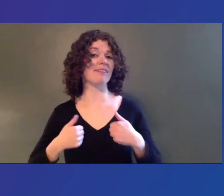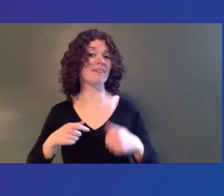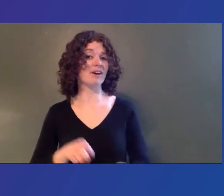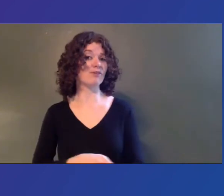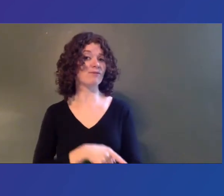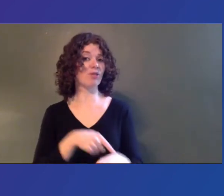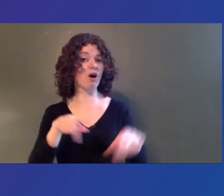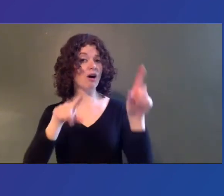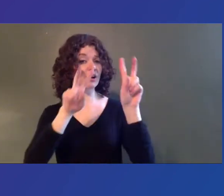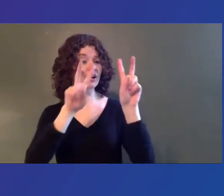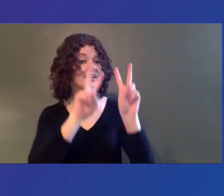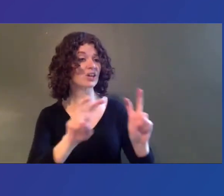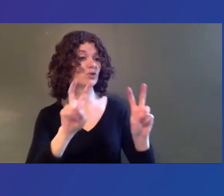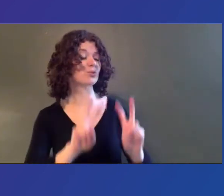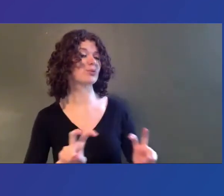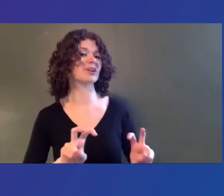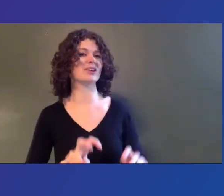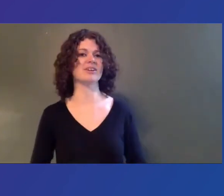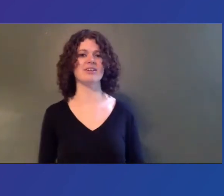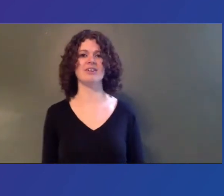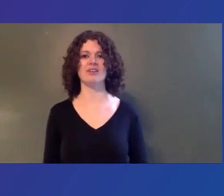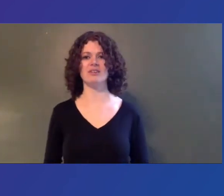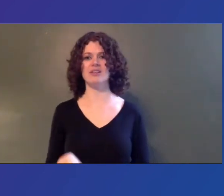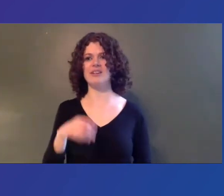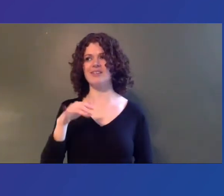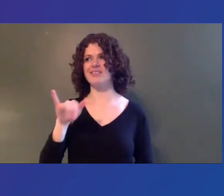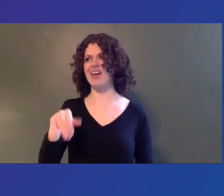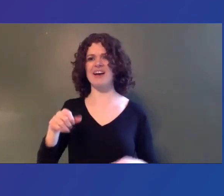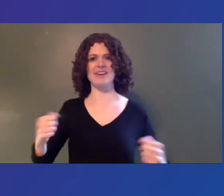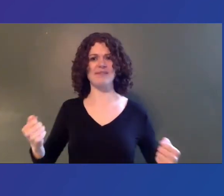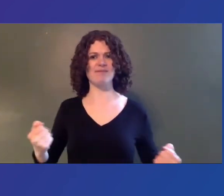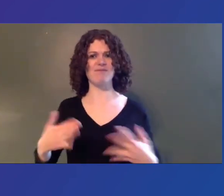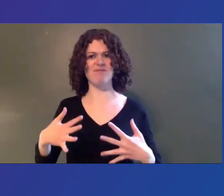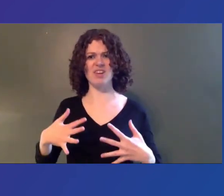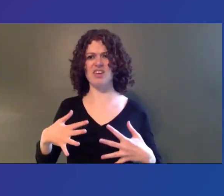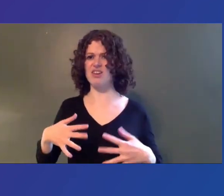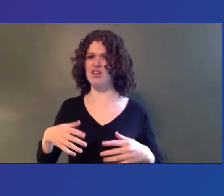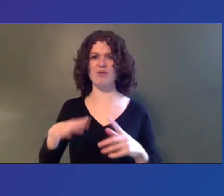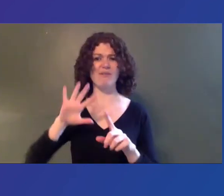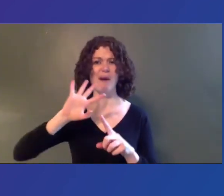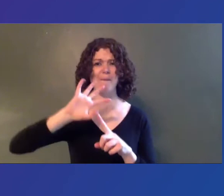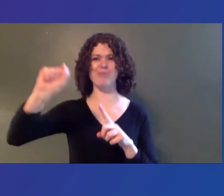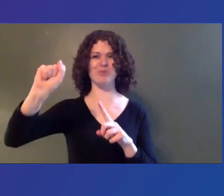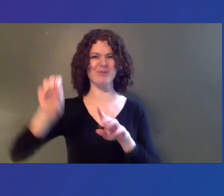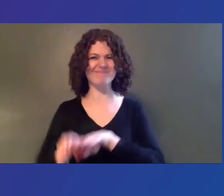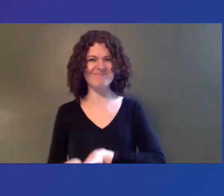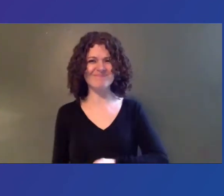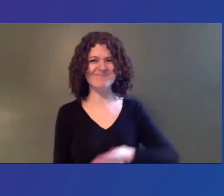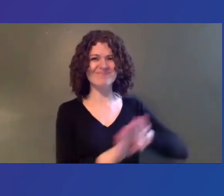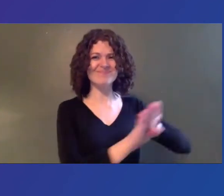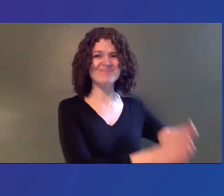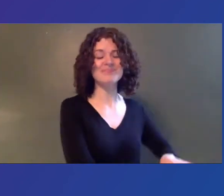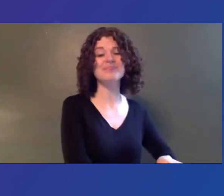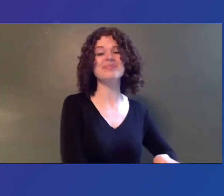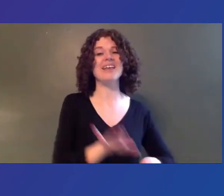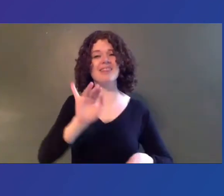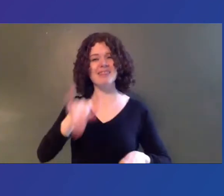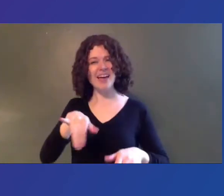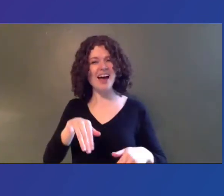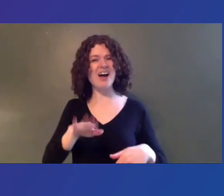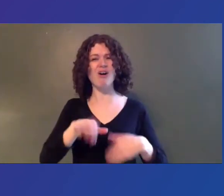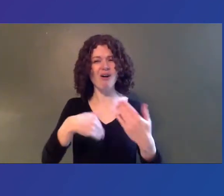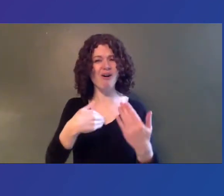not being afraid to flourish, being supported by the overlaps. I mean, these are